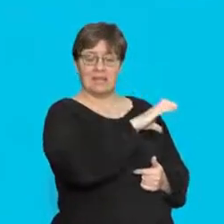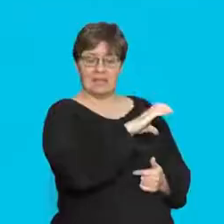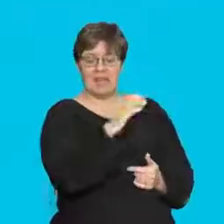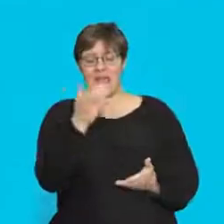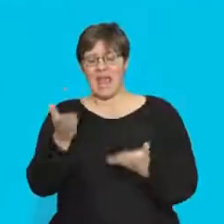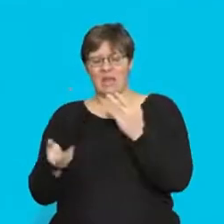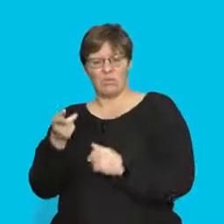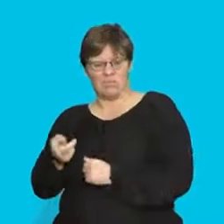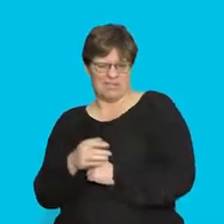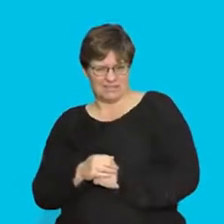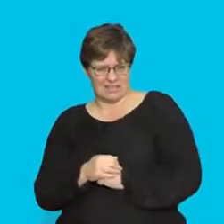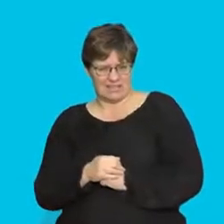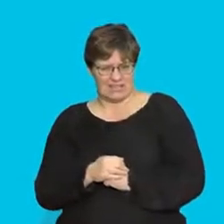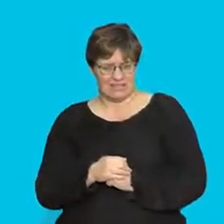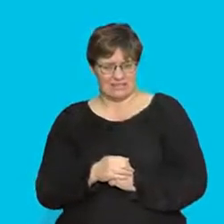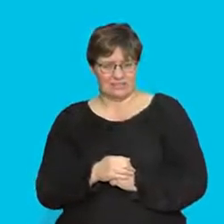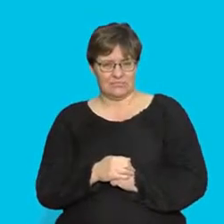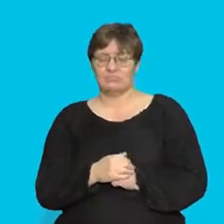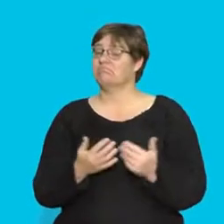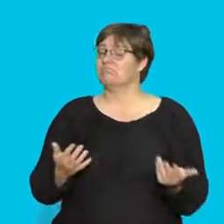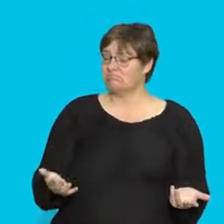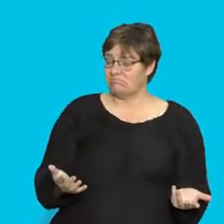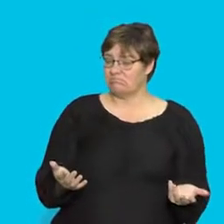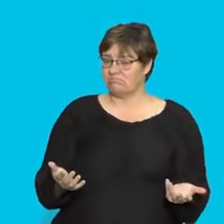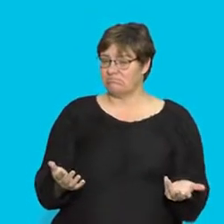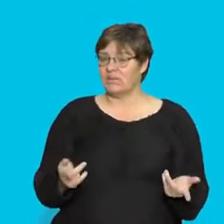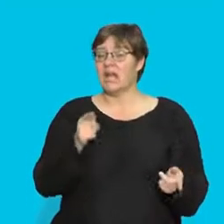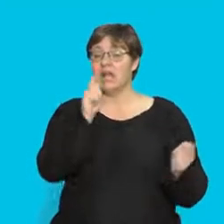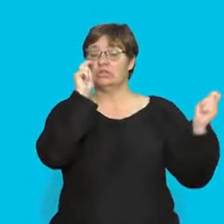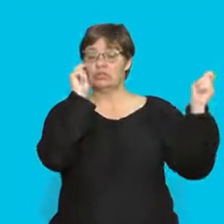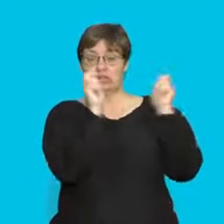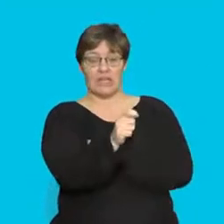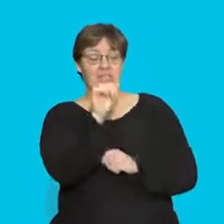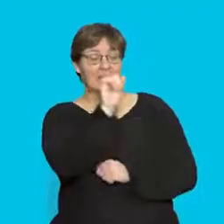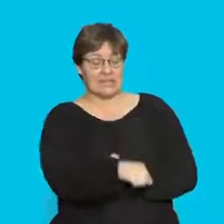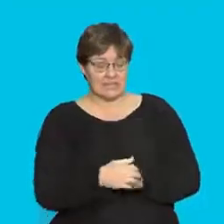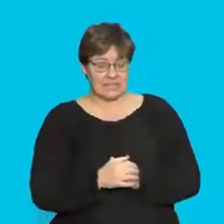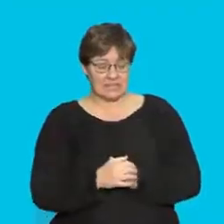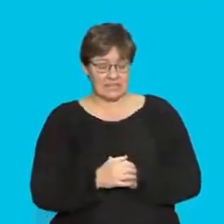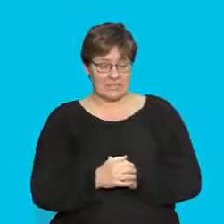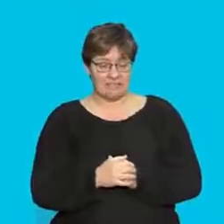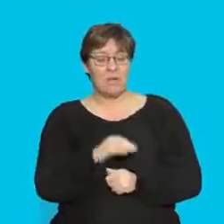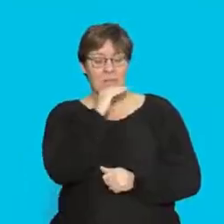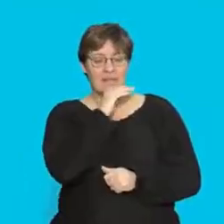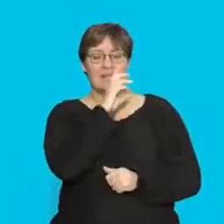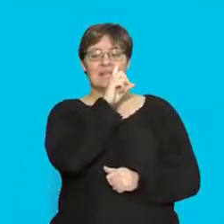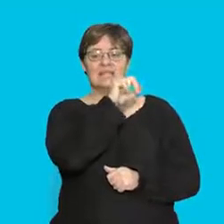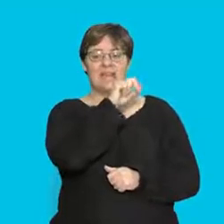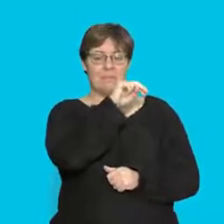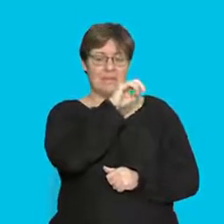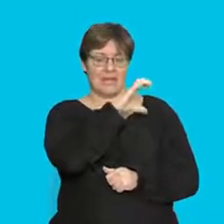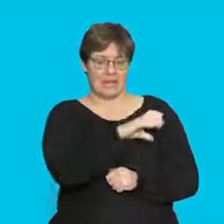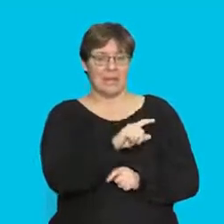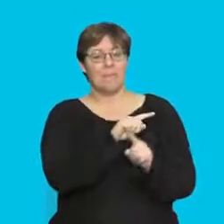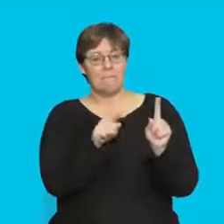equilibrium? Well, they are changing, that's the dynamic part, but they're going